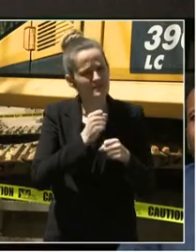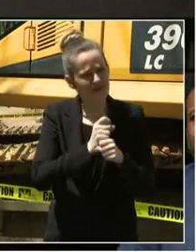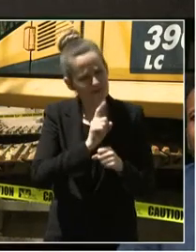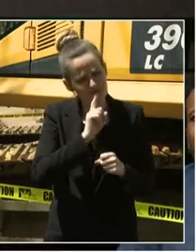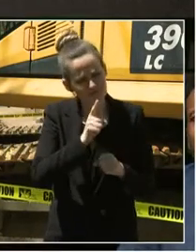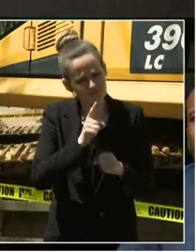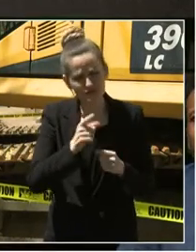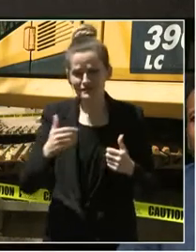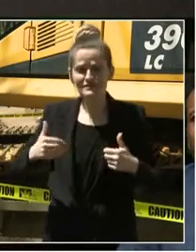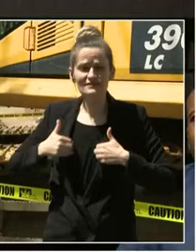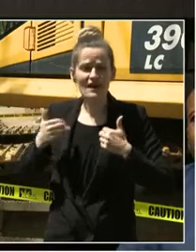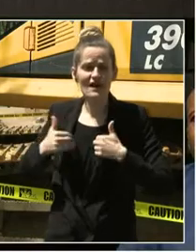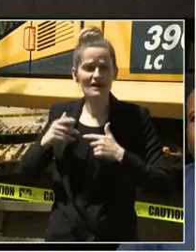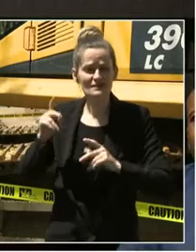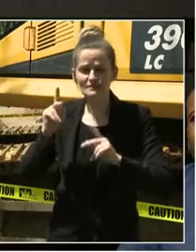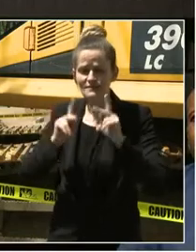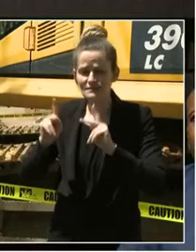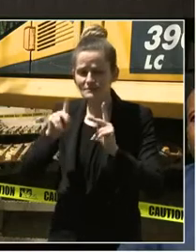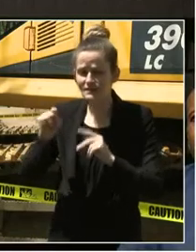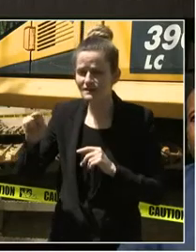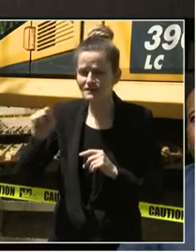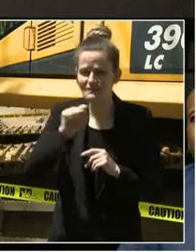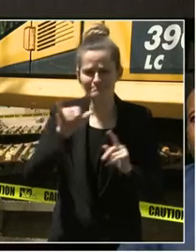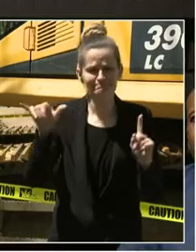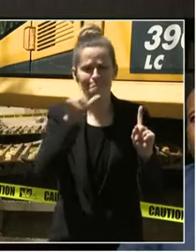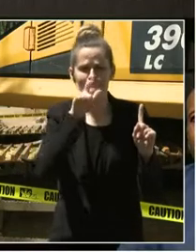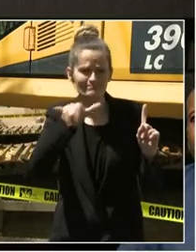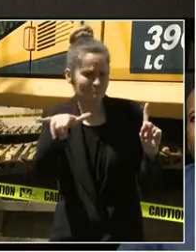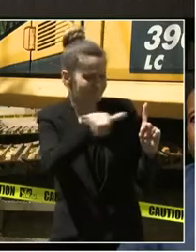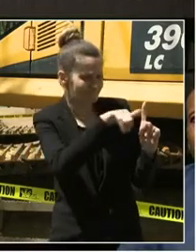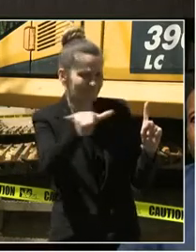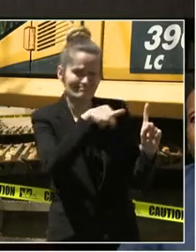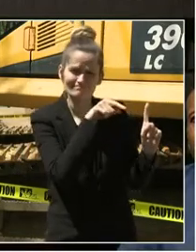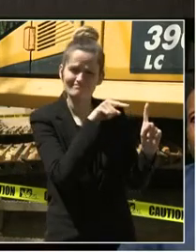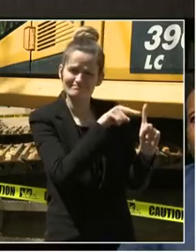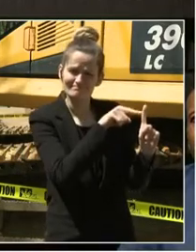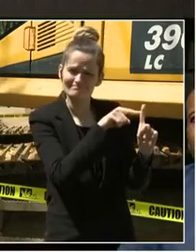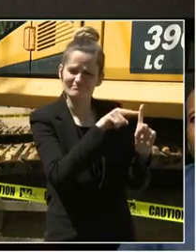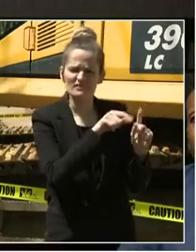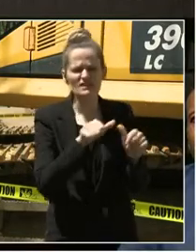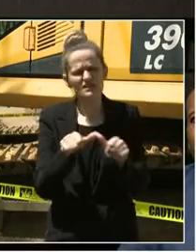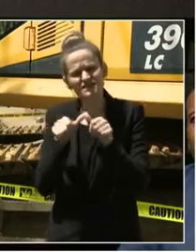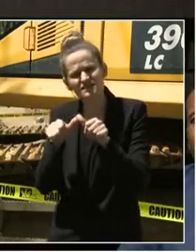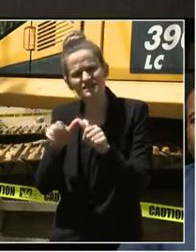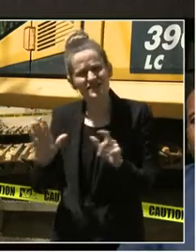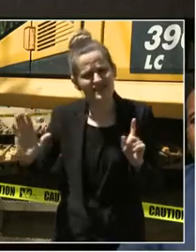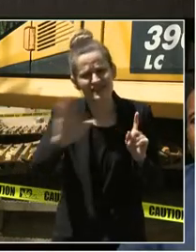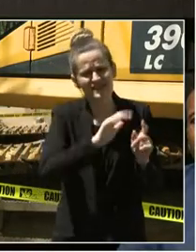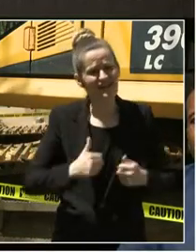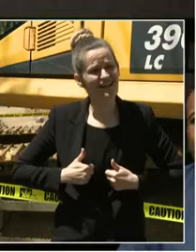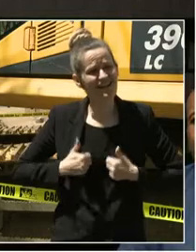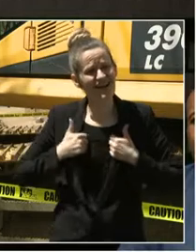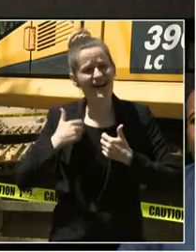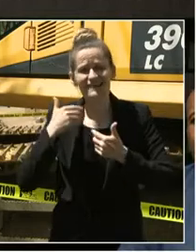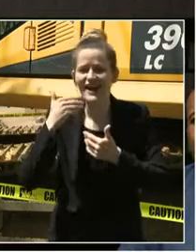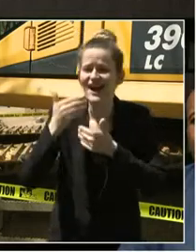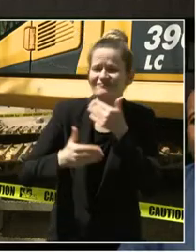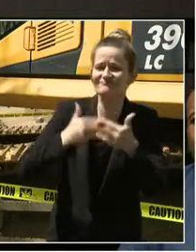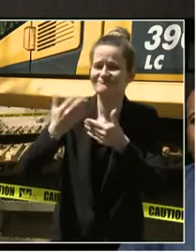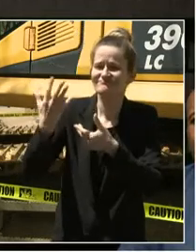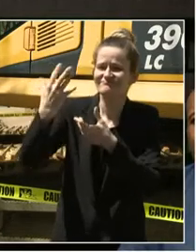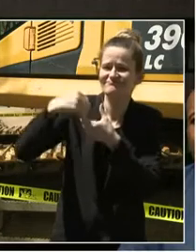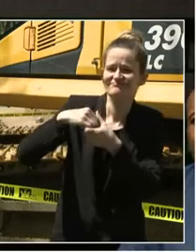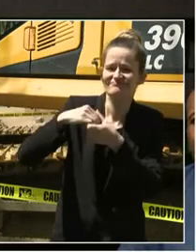Joy Evans were going to be able to live where they wanted to live in any community in the District